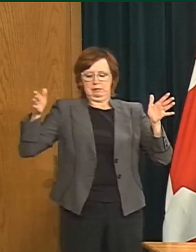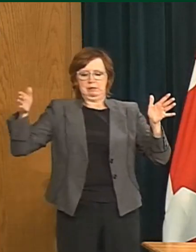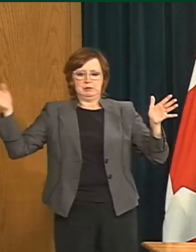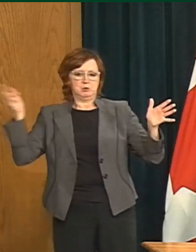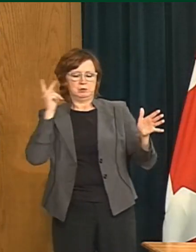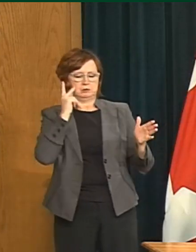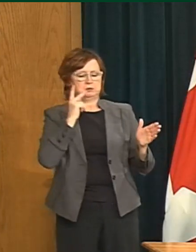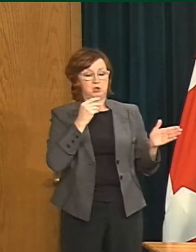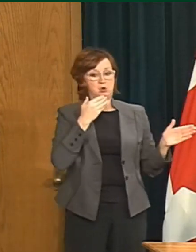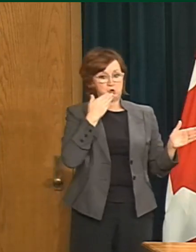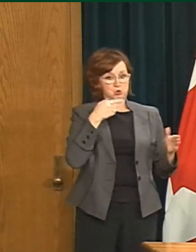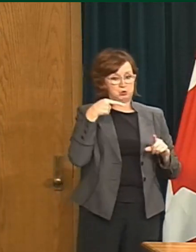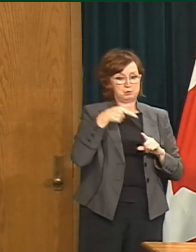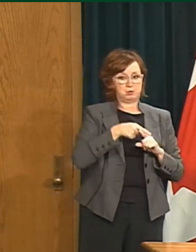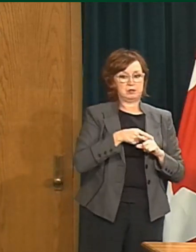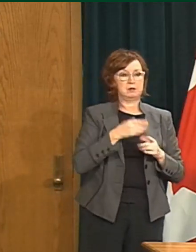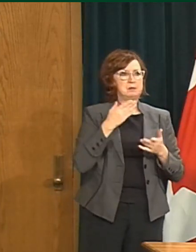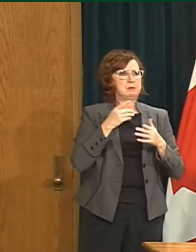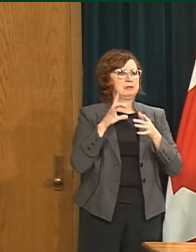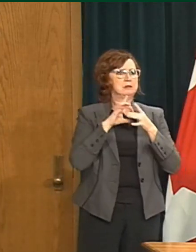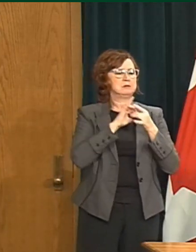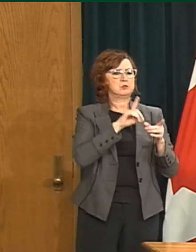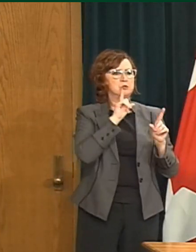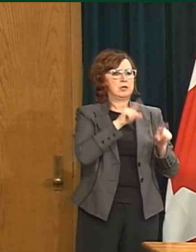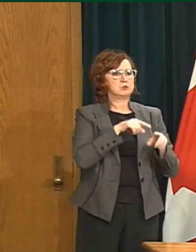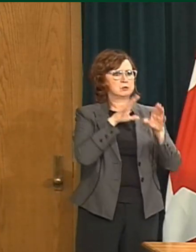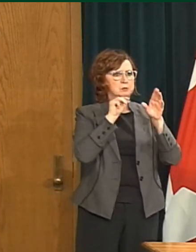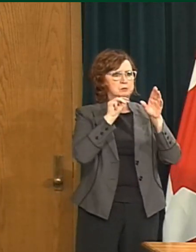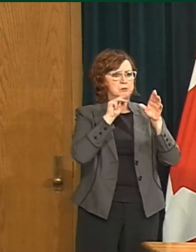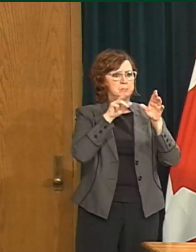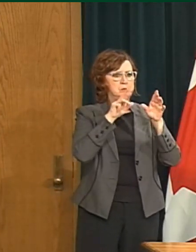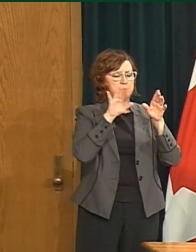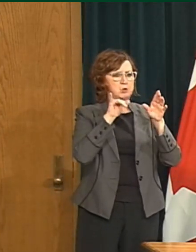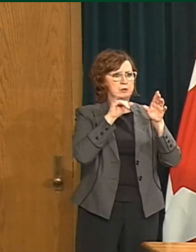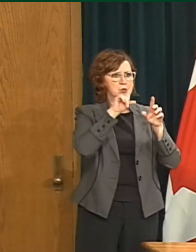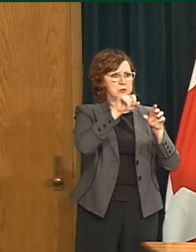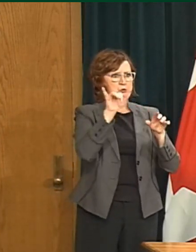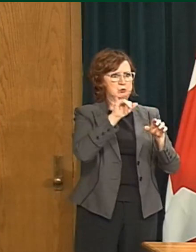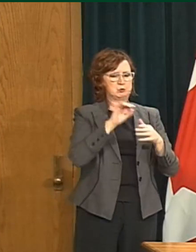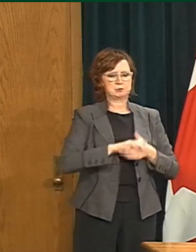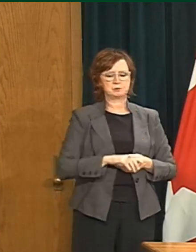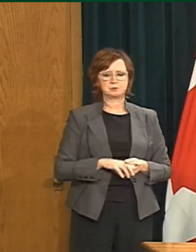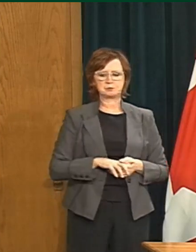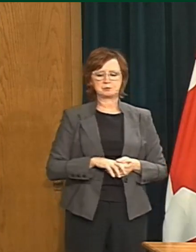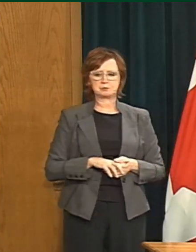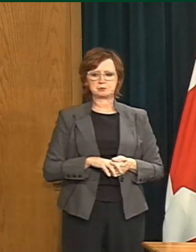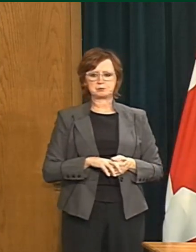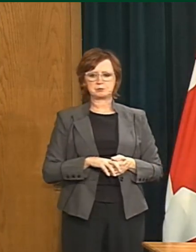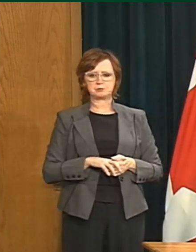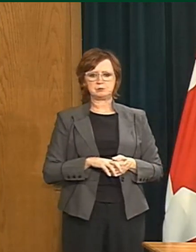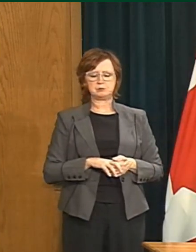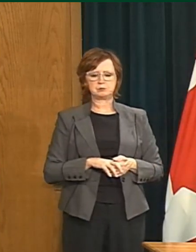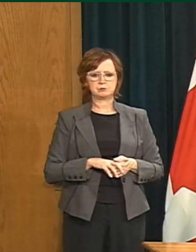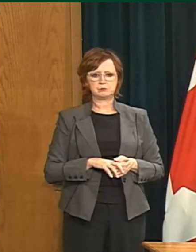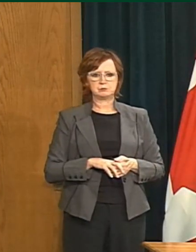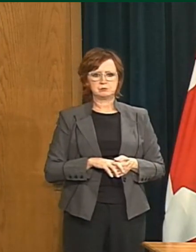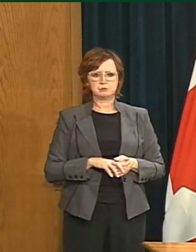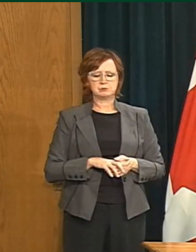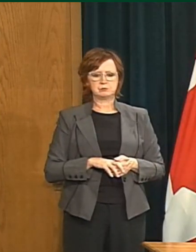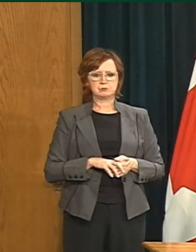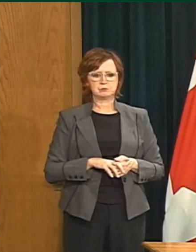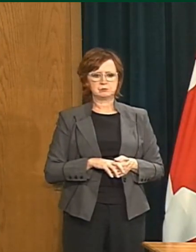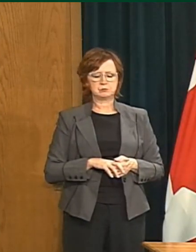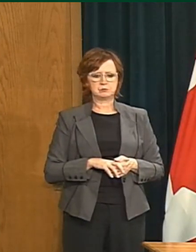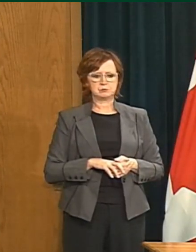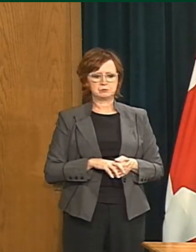degree addresses Murray's question from earlier. Even if we are able to, engage in opening